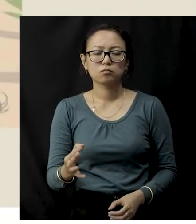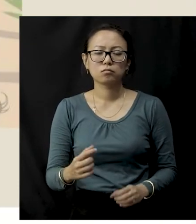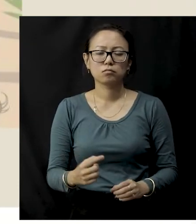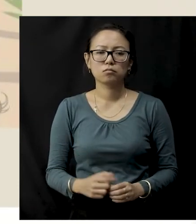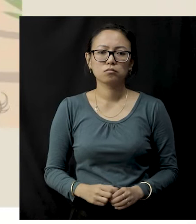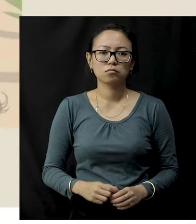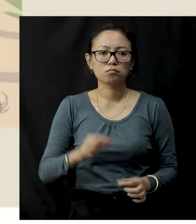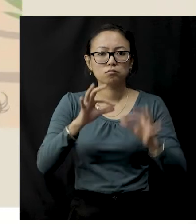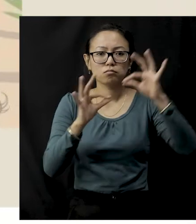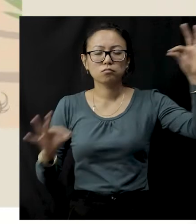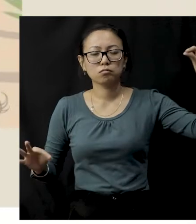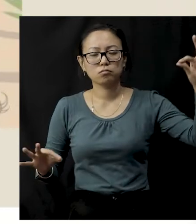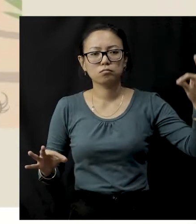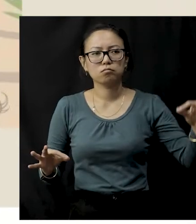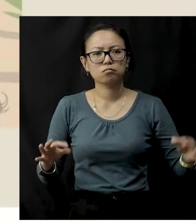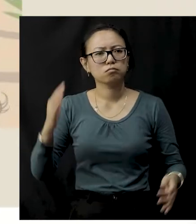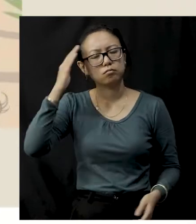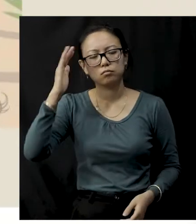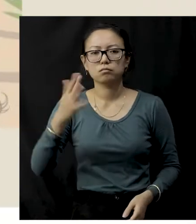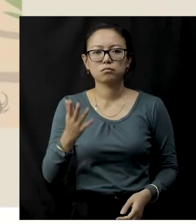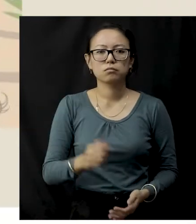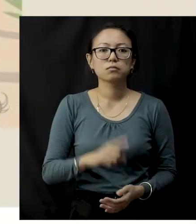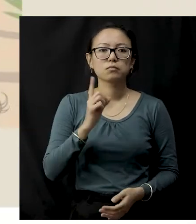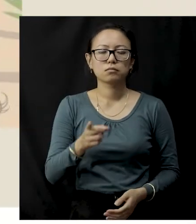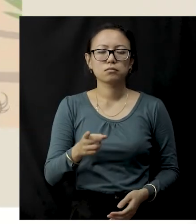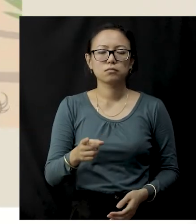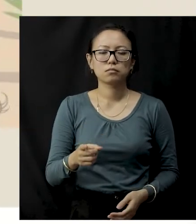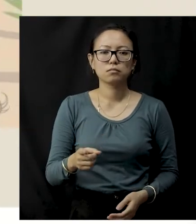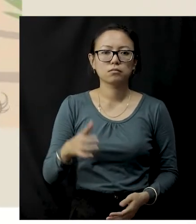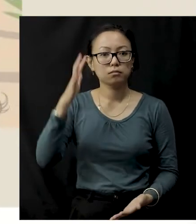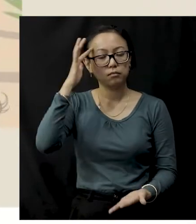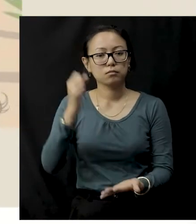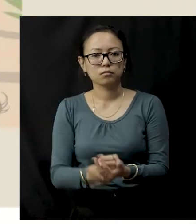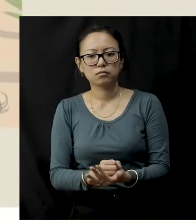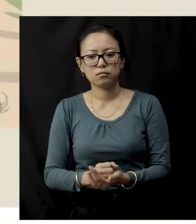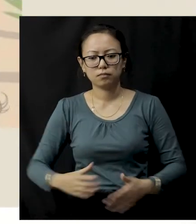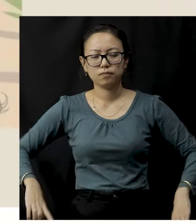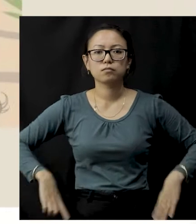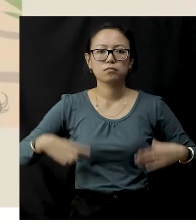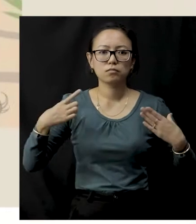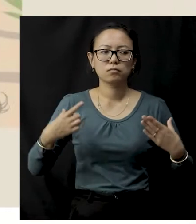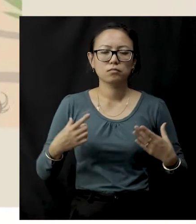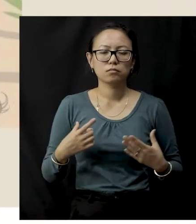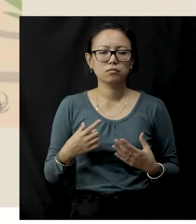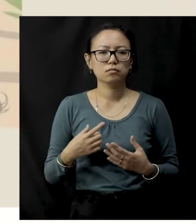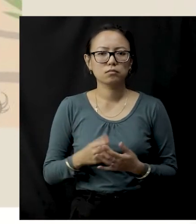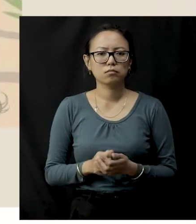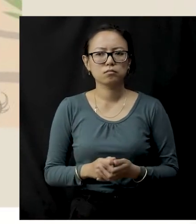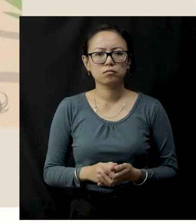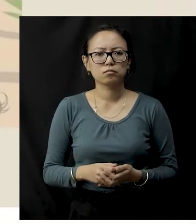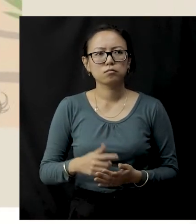believe that it was humans who made the wheel and some idea has struck their mind, so